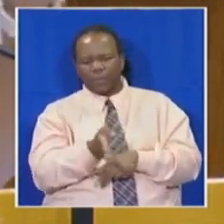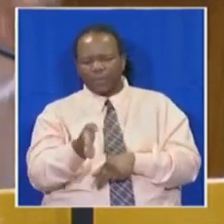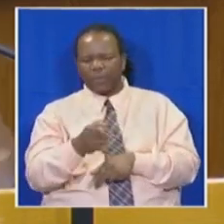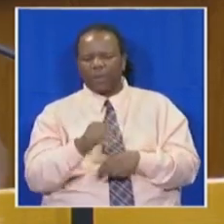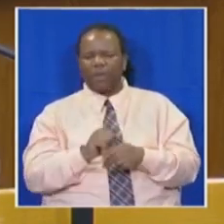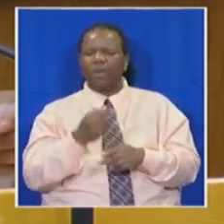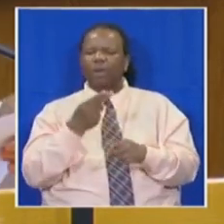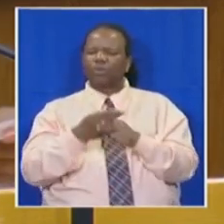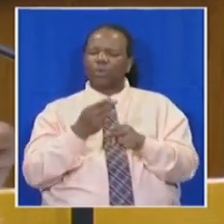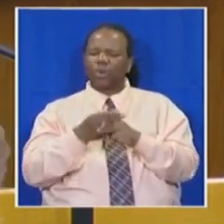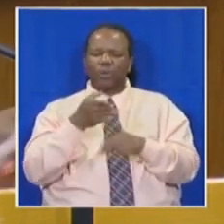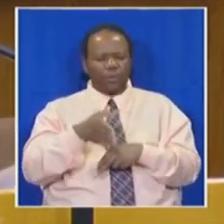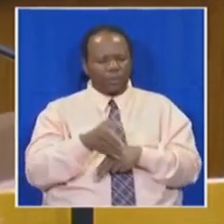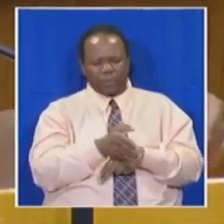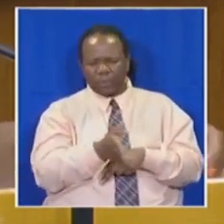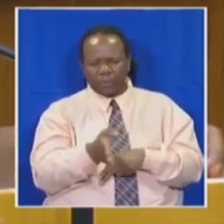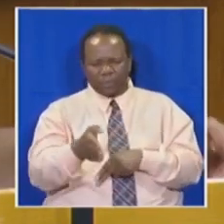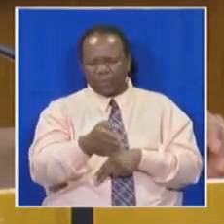school premises.